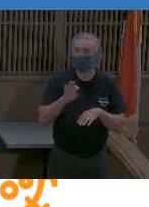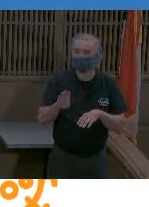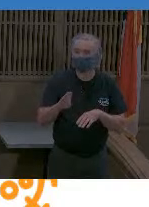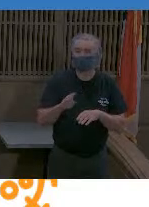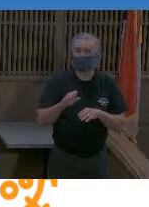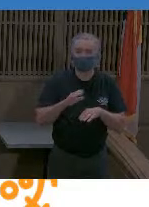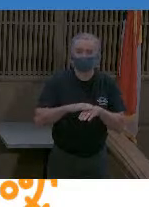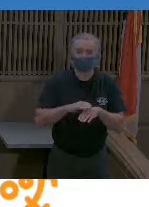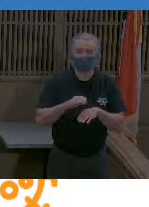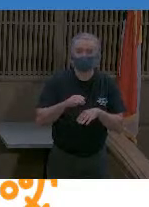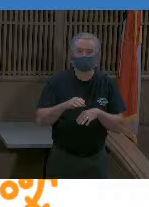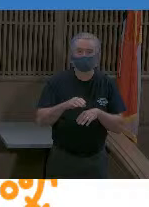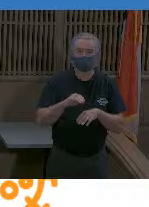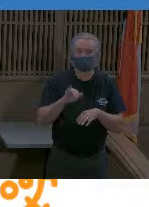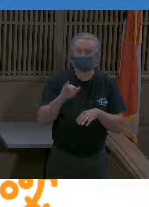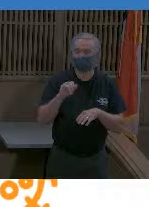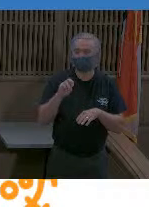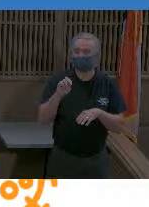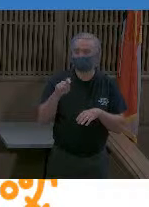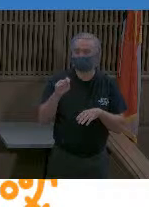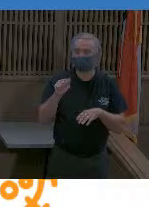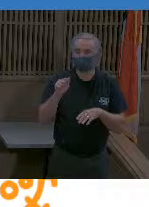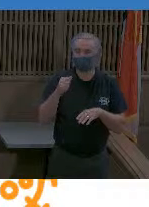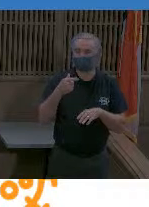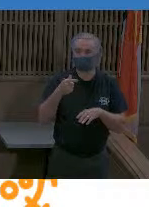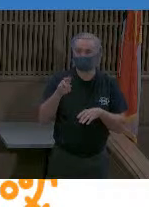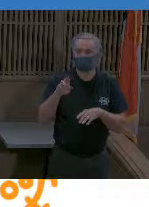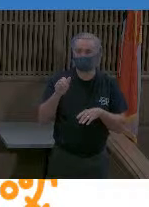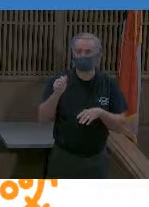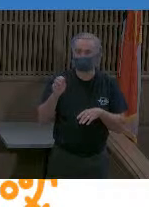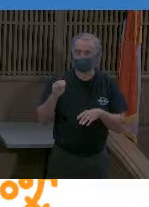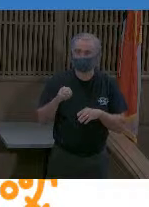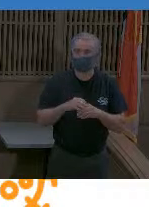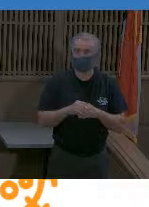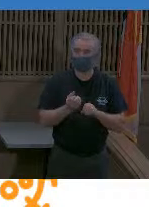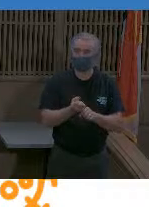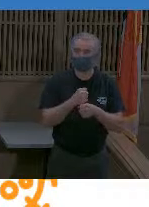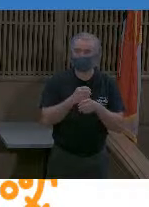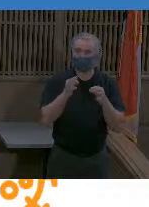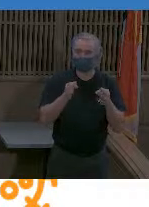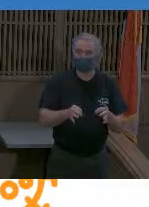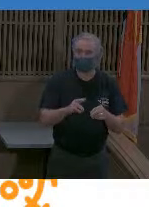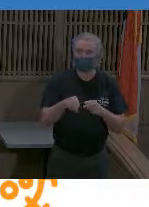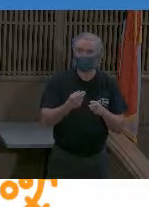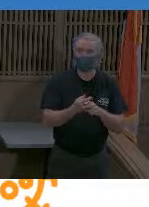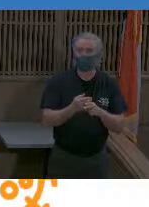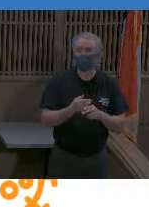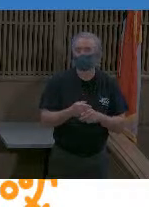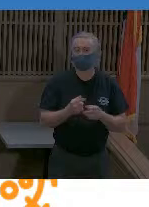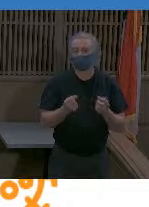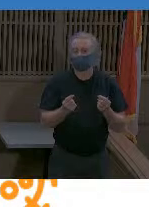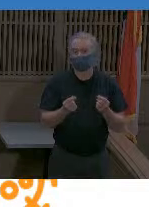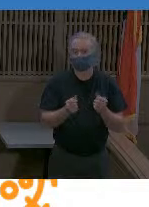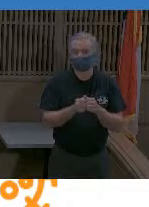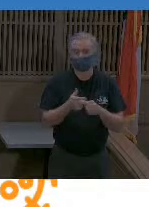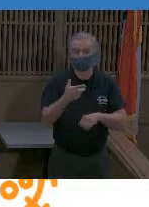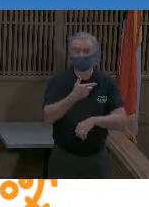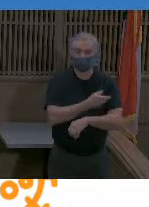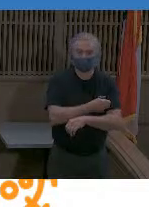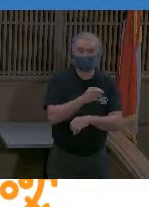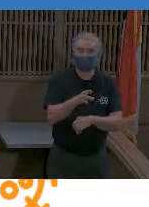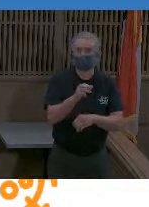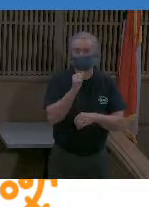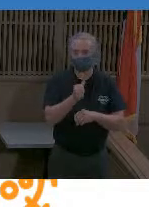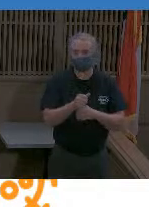I've said this time and time again. Please, making a decision about whether or not to get a vaccination is